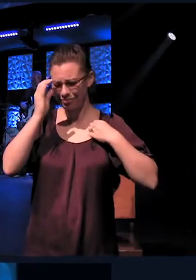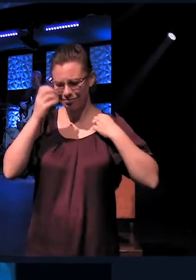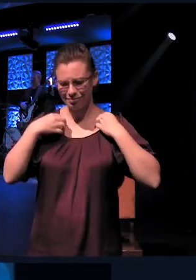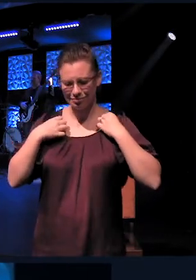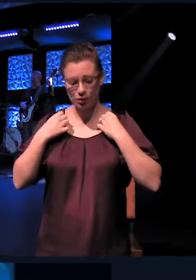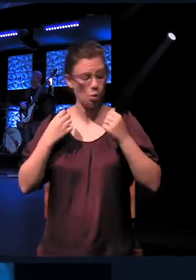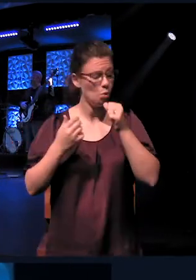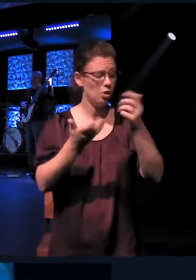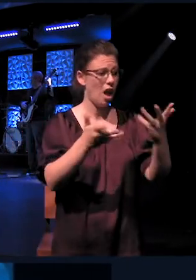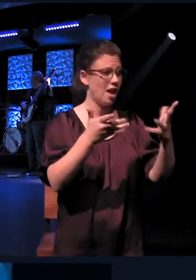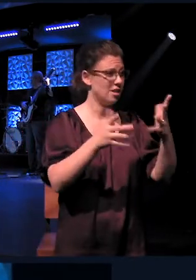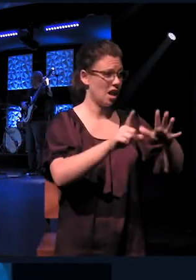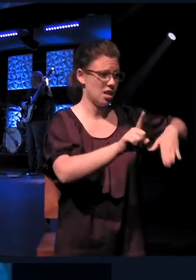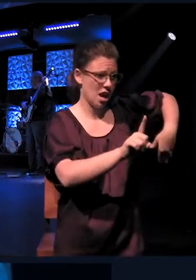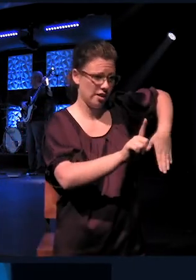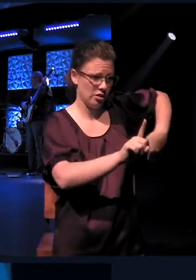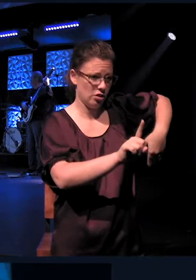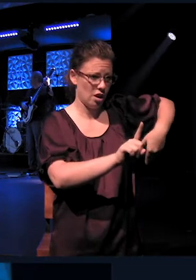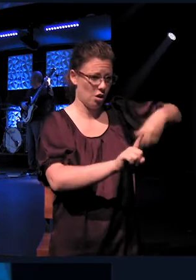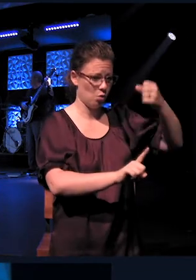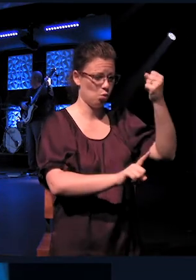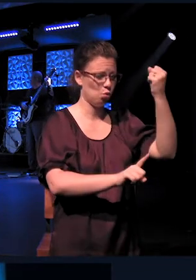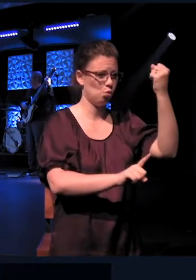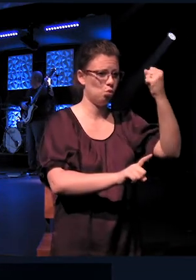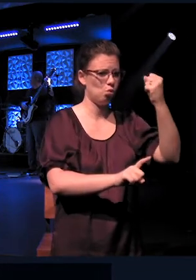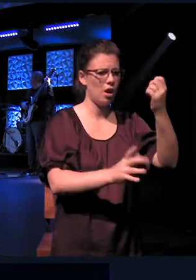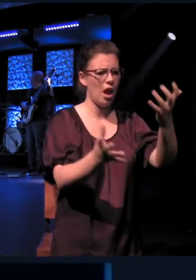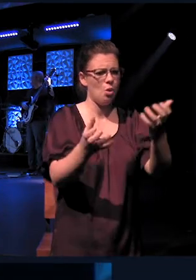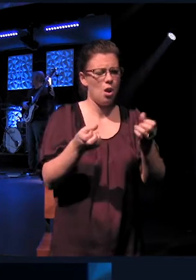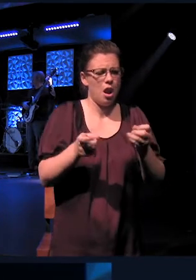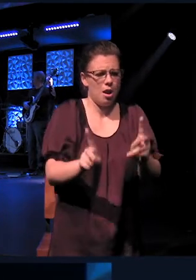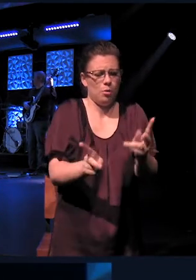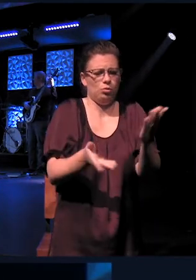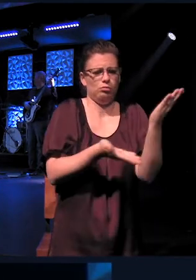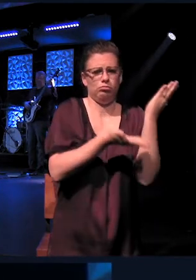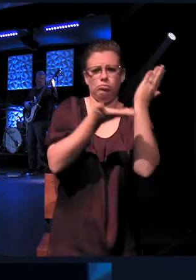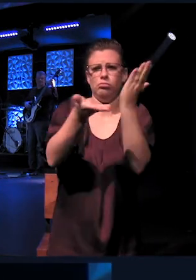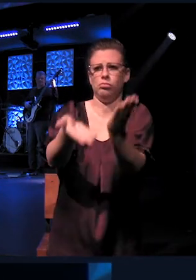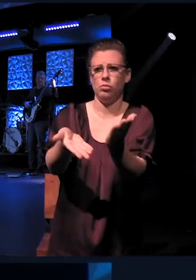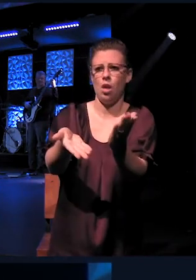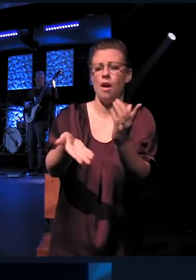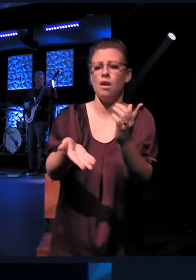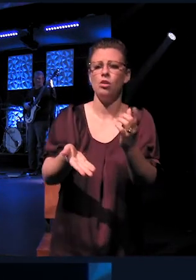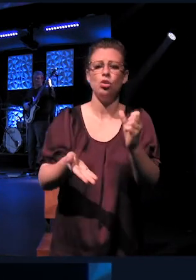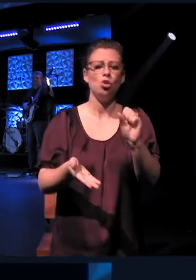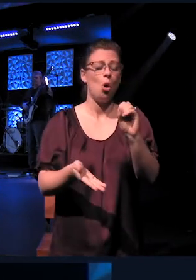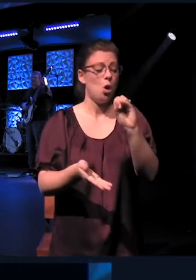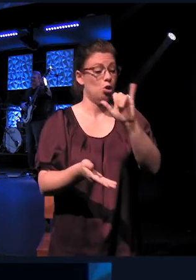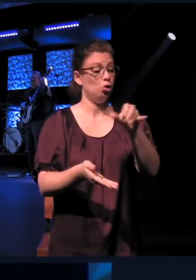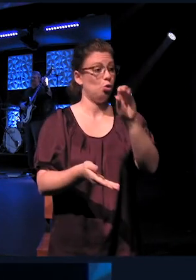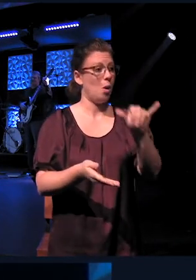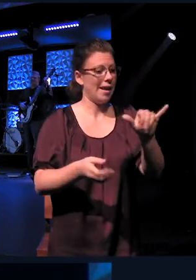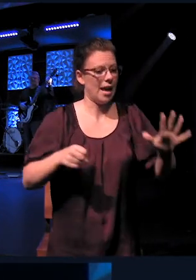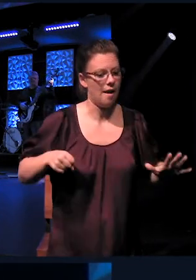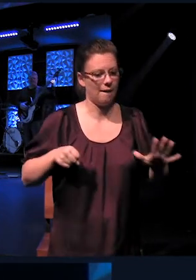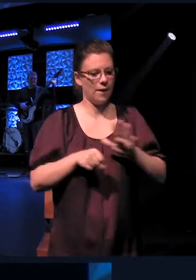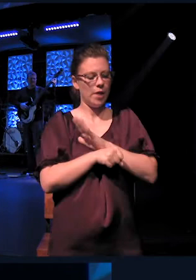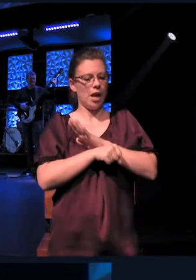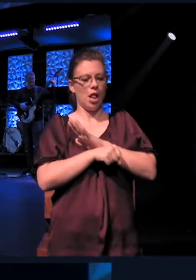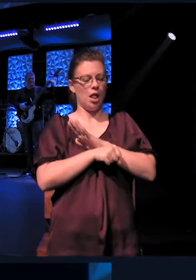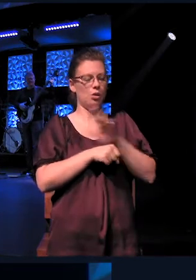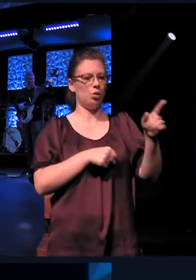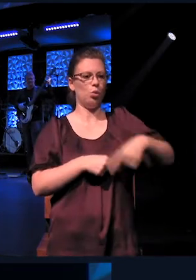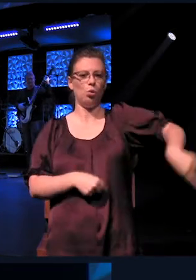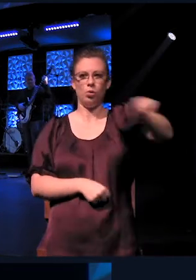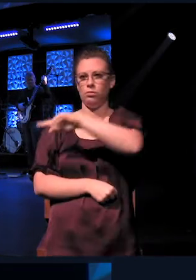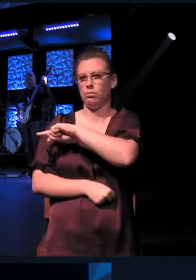We're not done yet. I want to take a moment to give you an opportunity to be filled with joy, to be filled with the Holy Spirit. See,